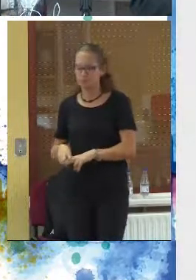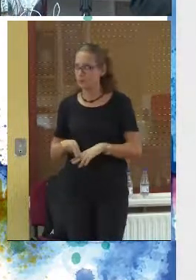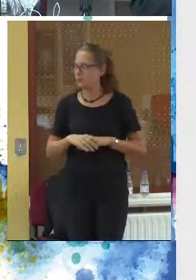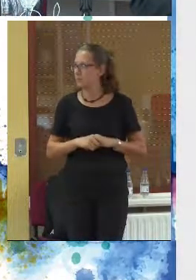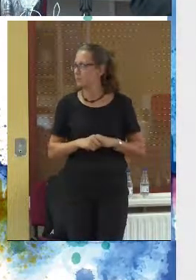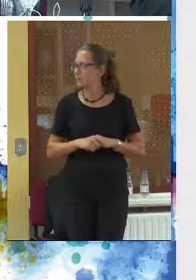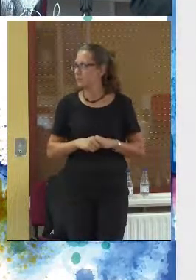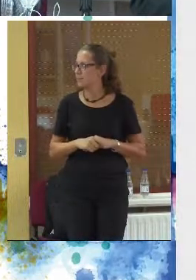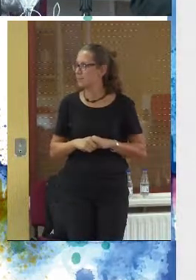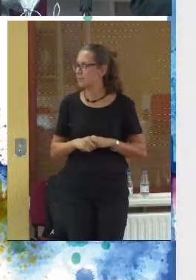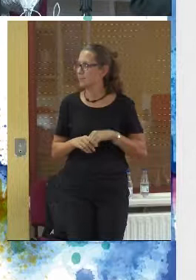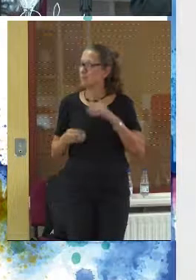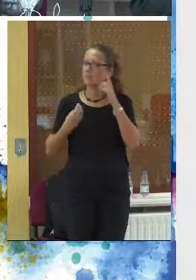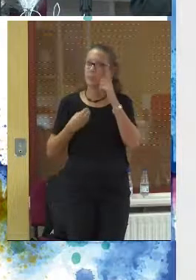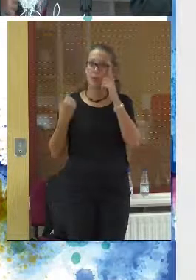employee initiative.